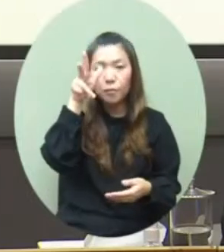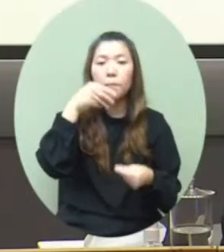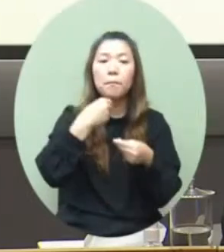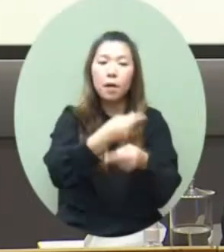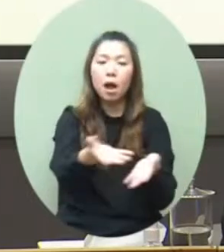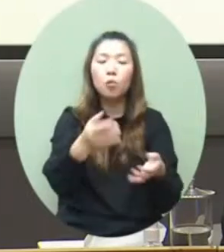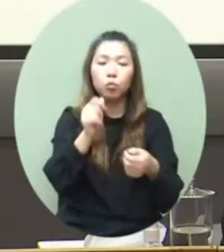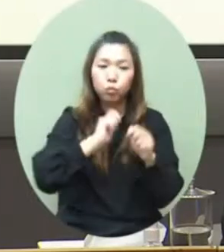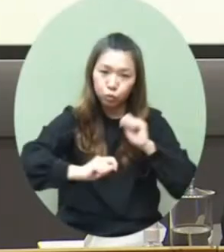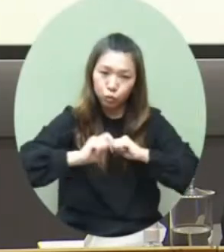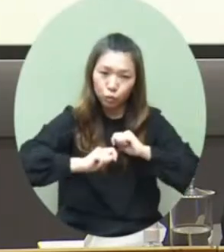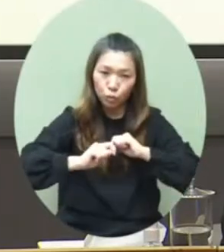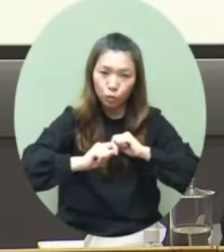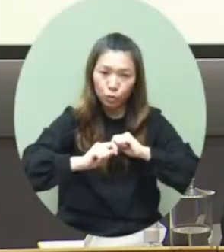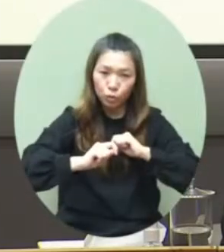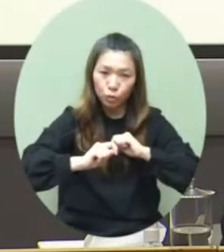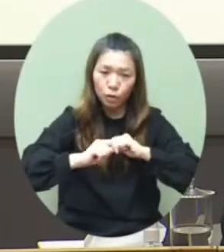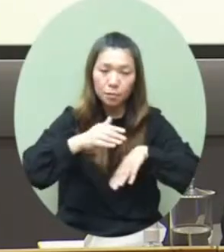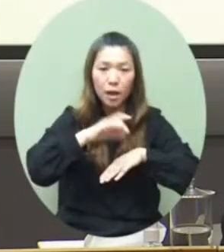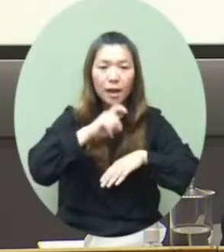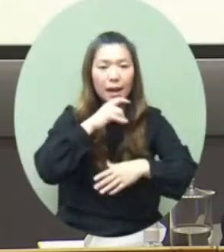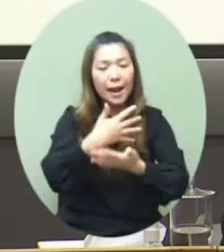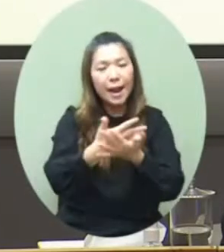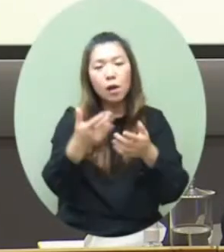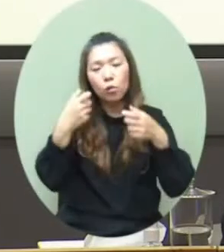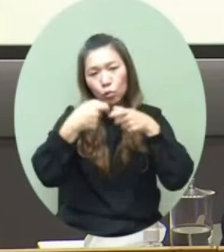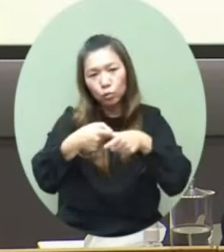fun. This is our original intent.